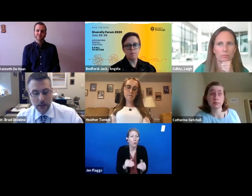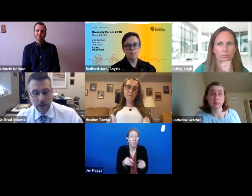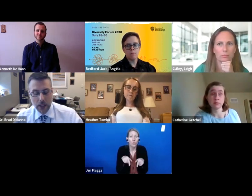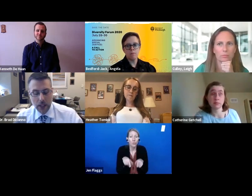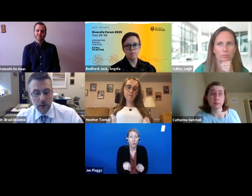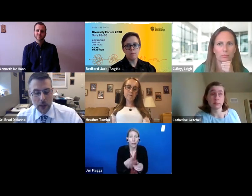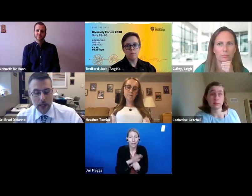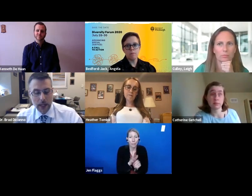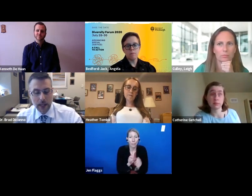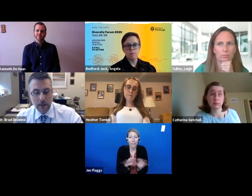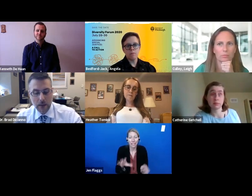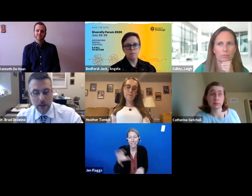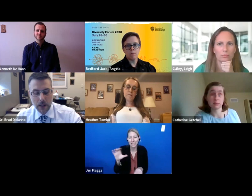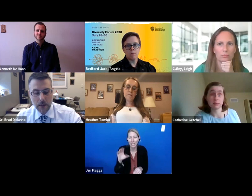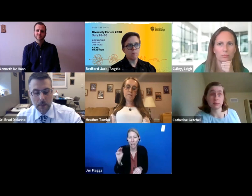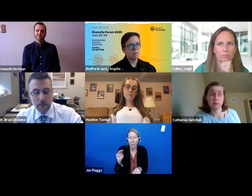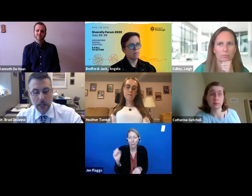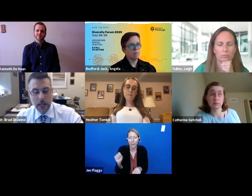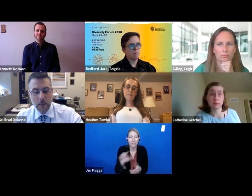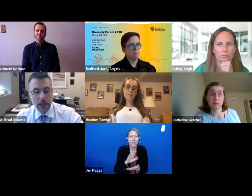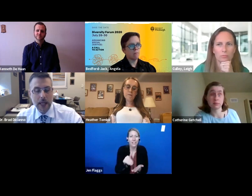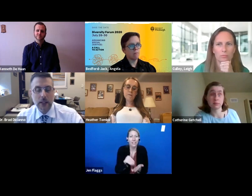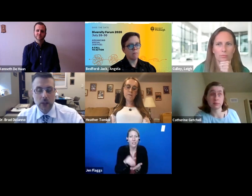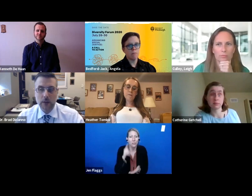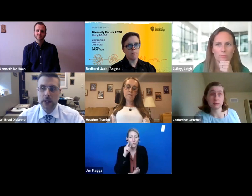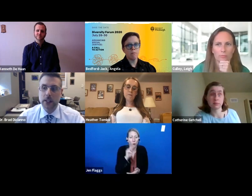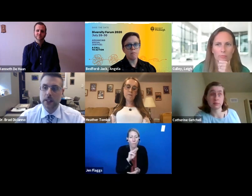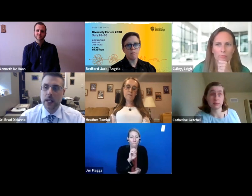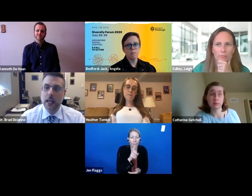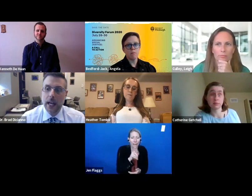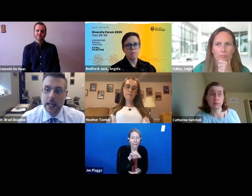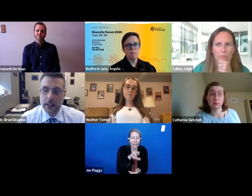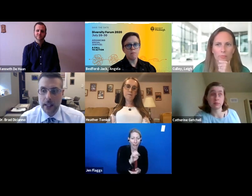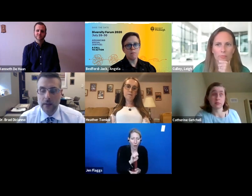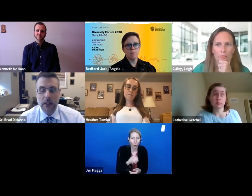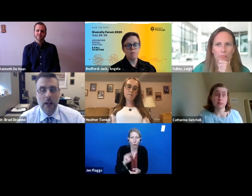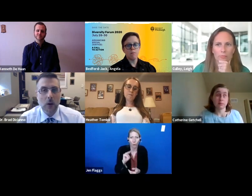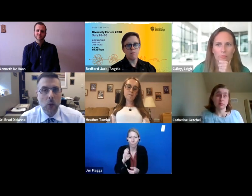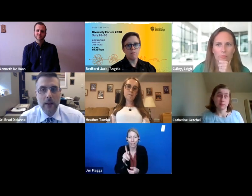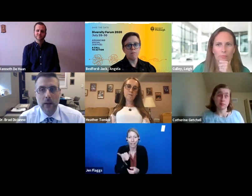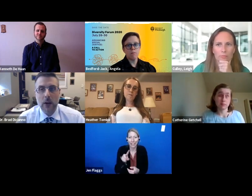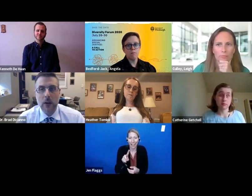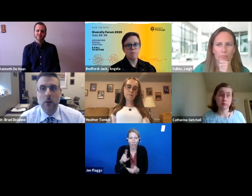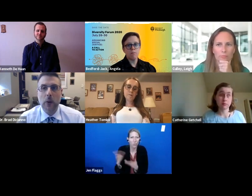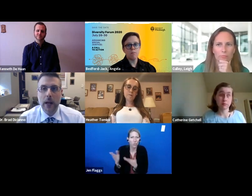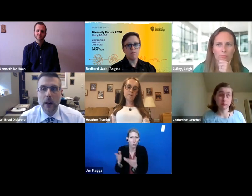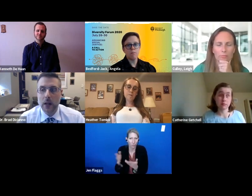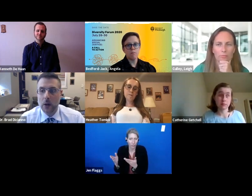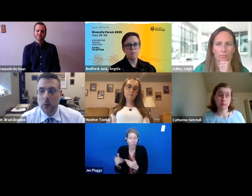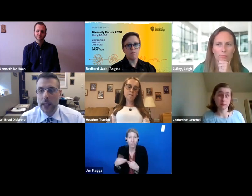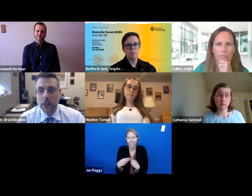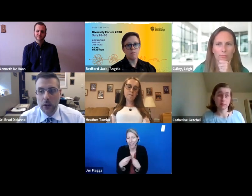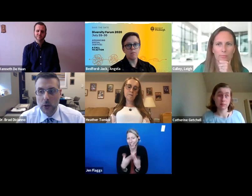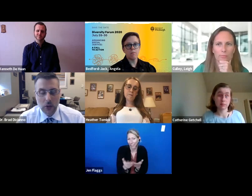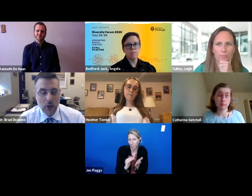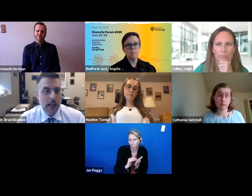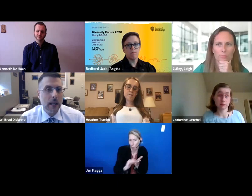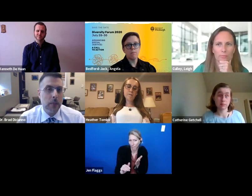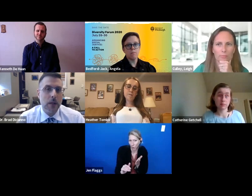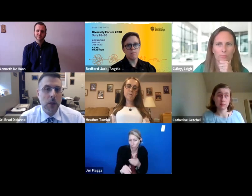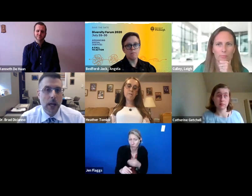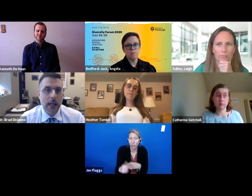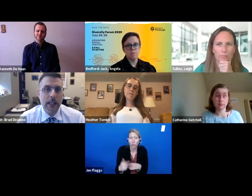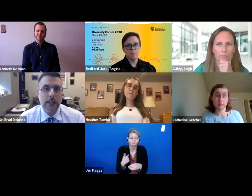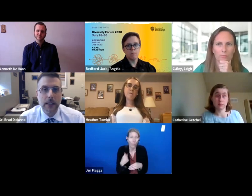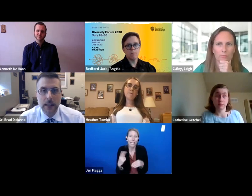CMS, Centers for Medicare and Medicaid Services, has given a waiver where we can use